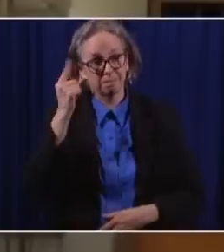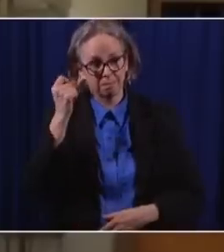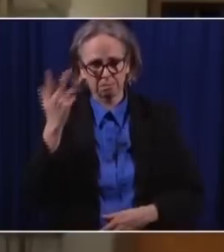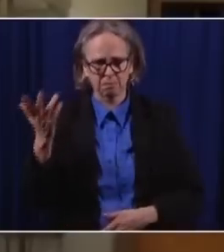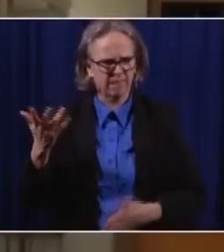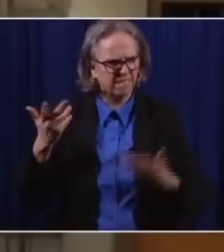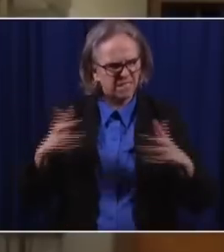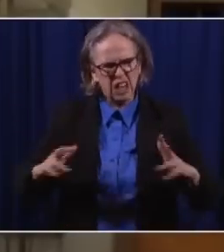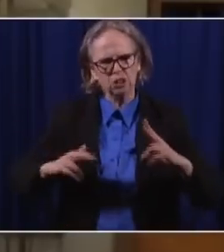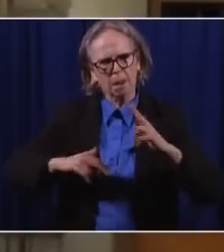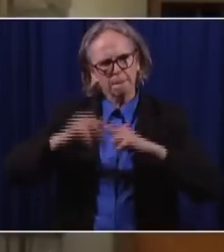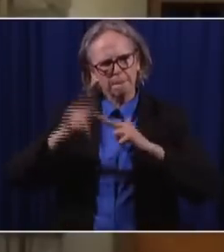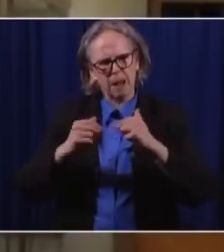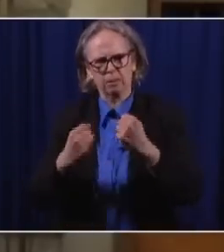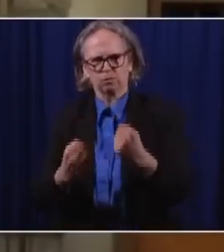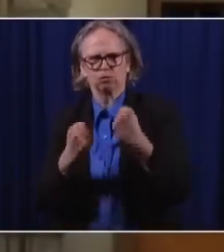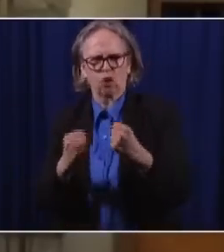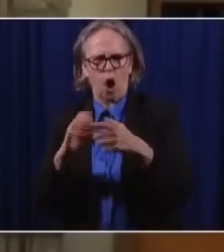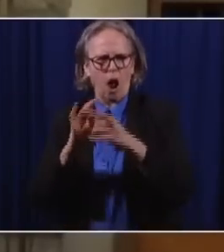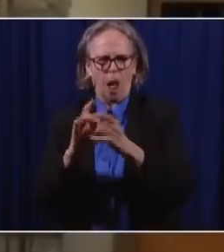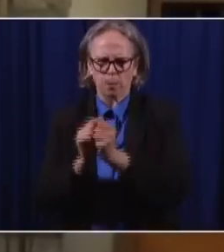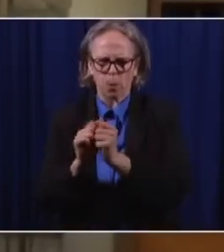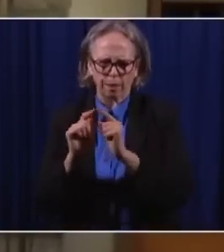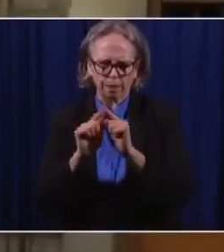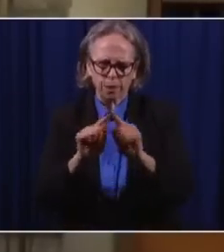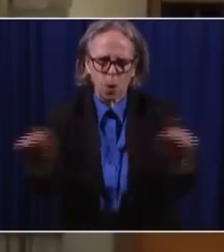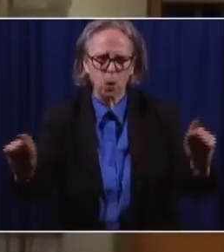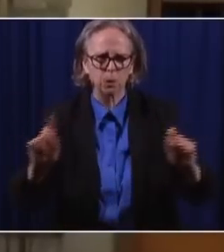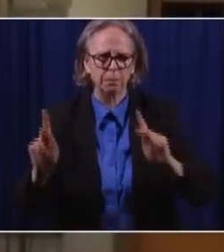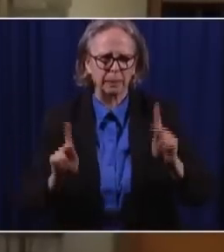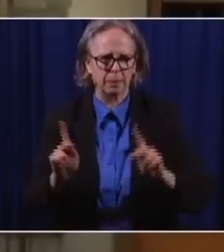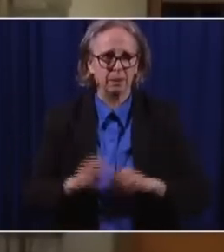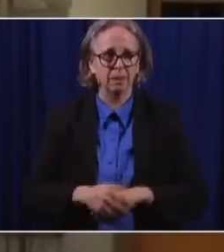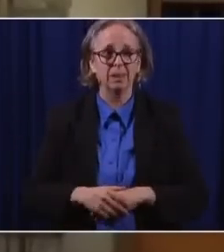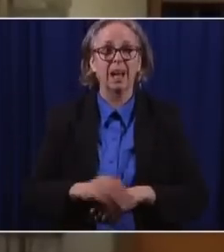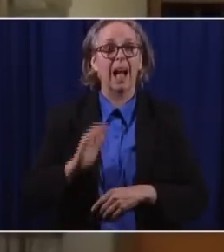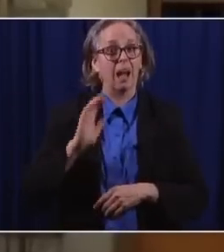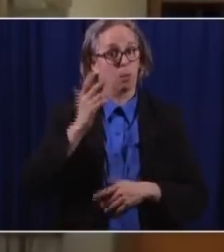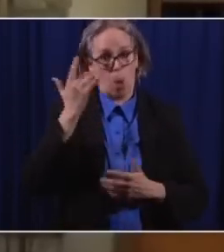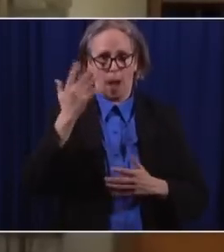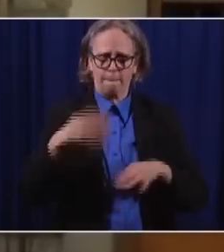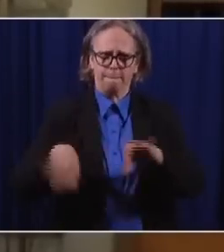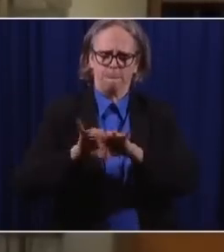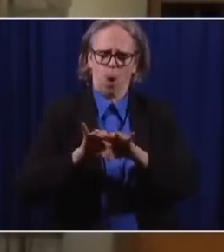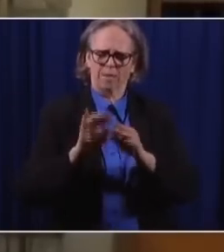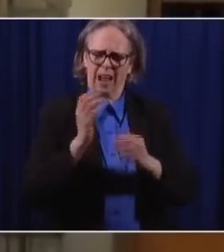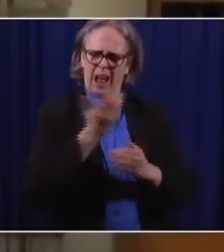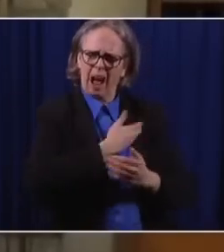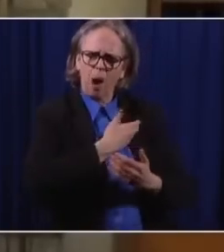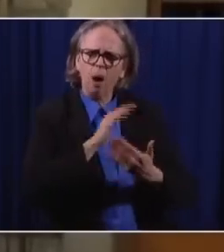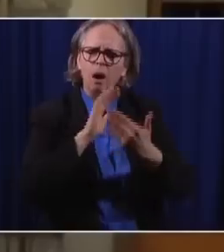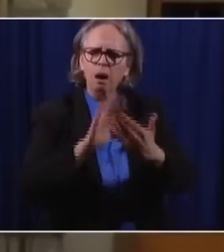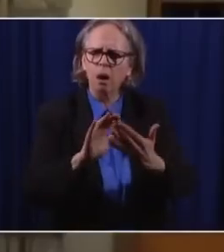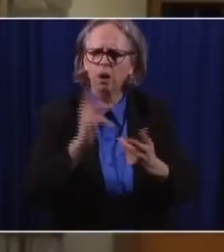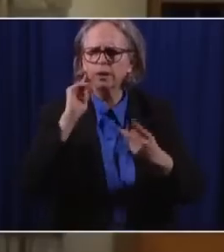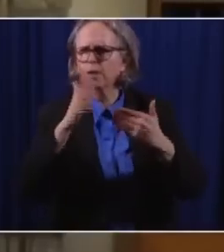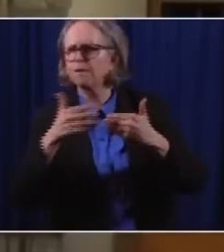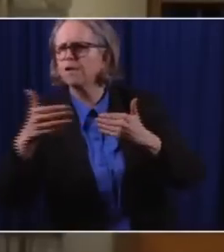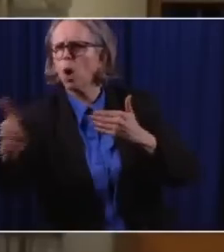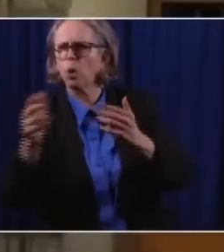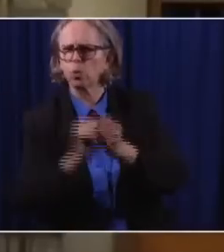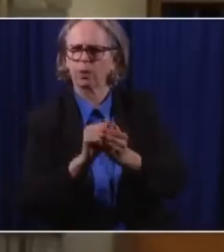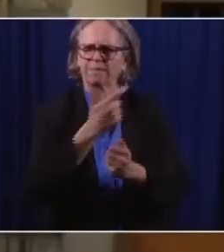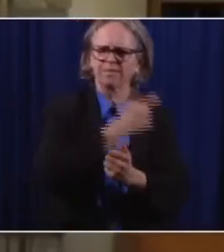level, will be a critical part of the department's expanded executive leadership team moving forward. Let me